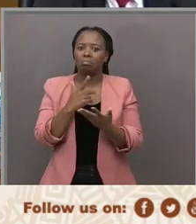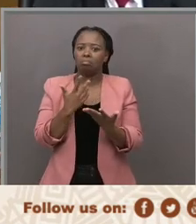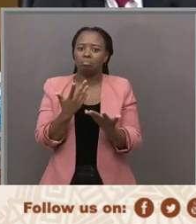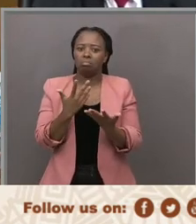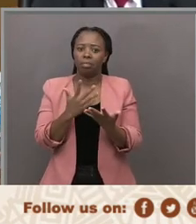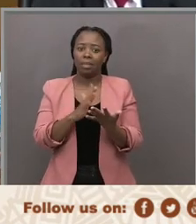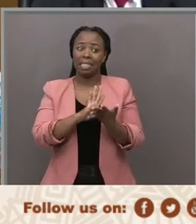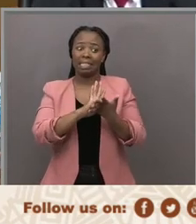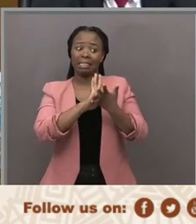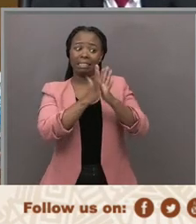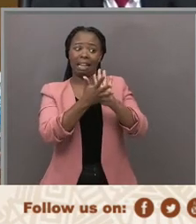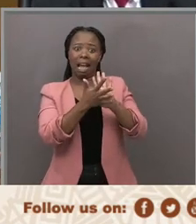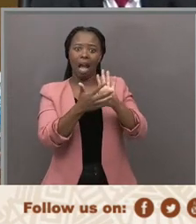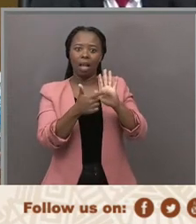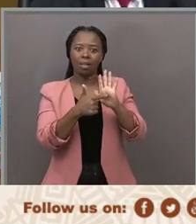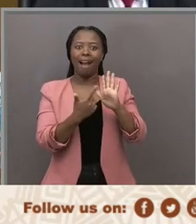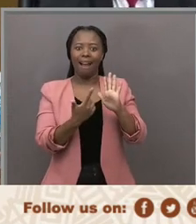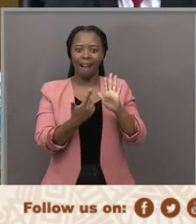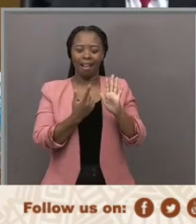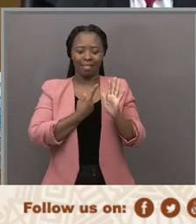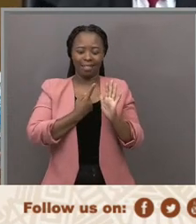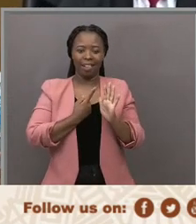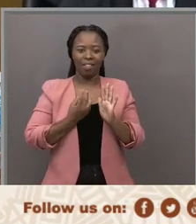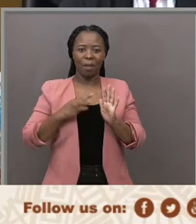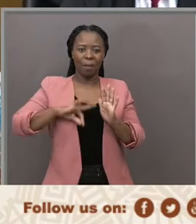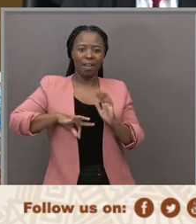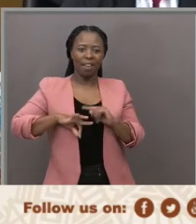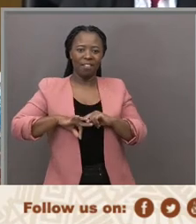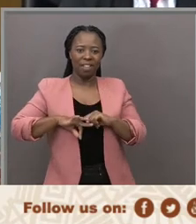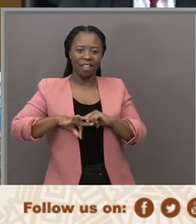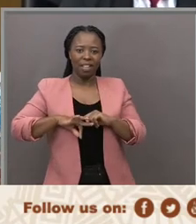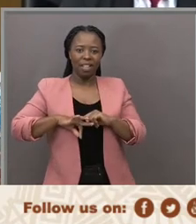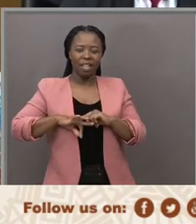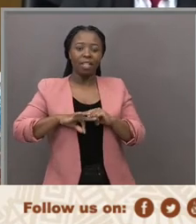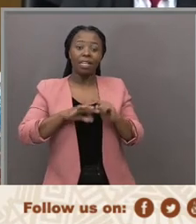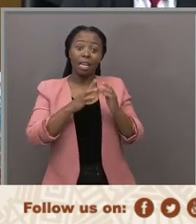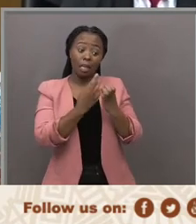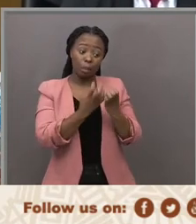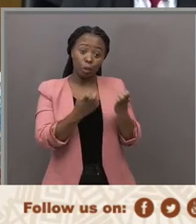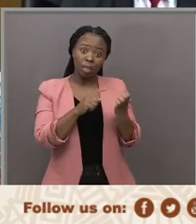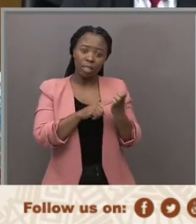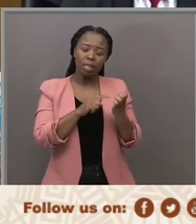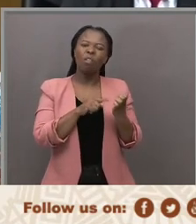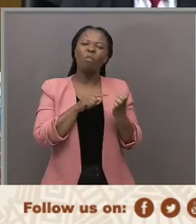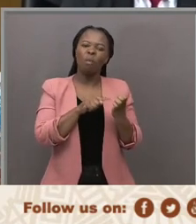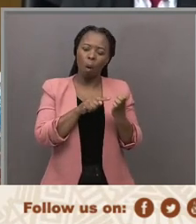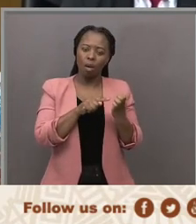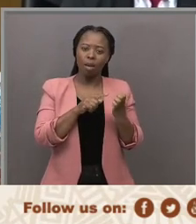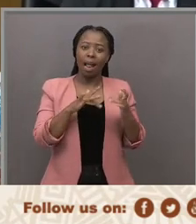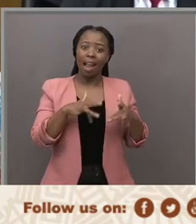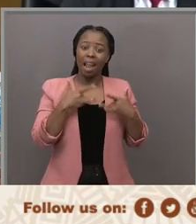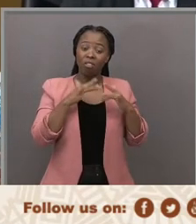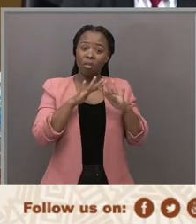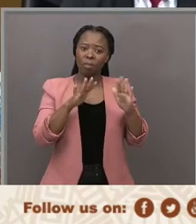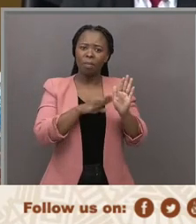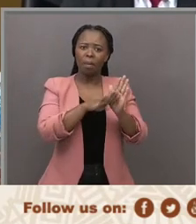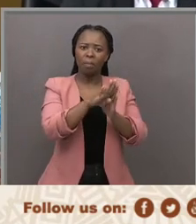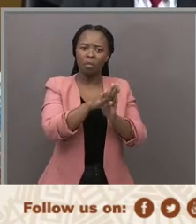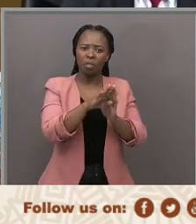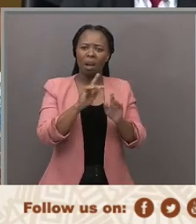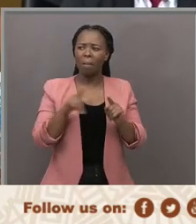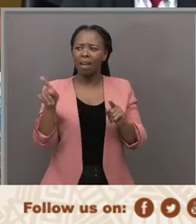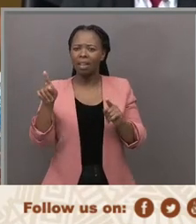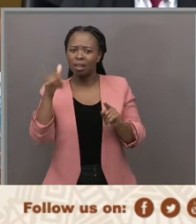disaster to want to loot the resources meant to improve the quality of life of our people, who